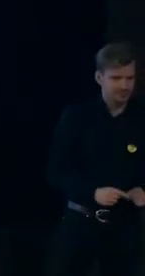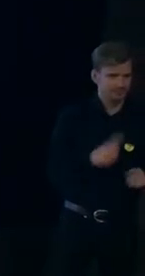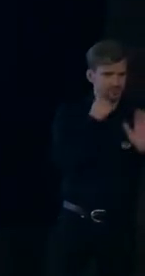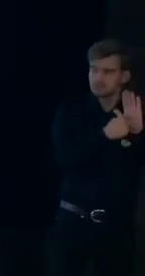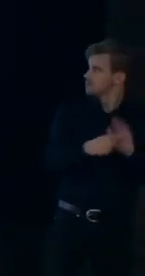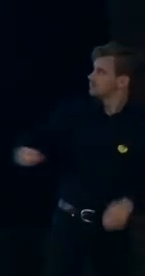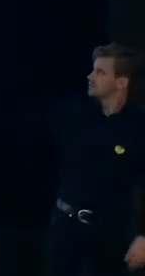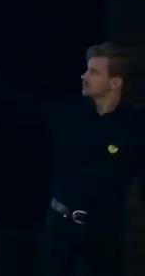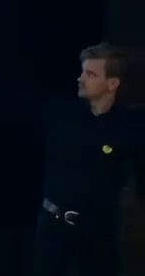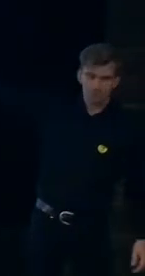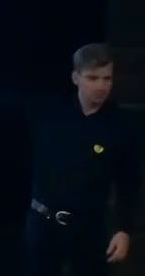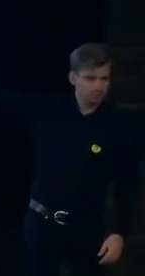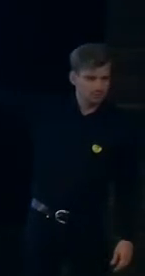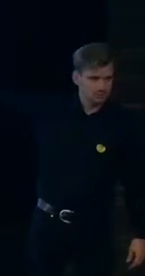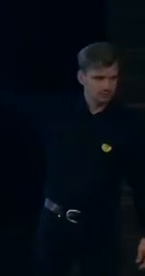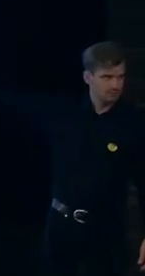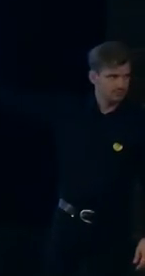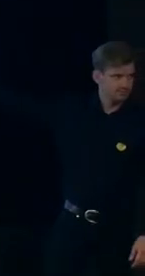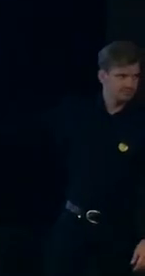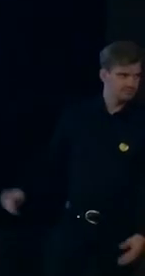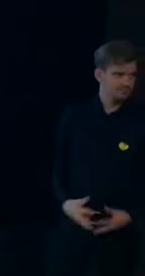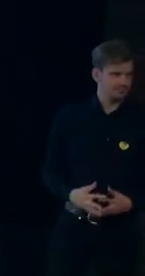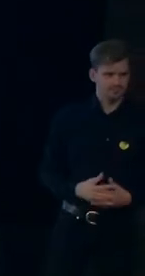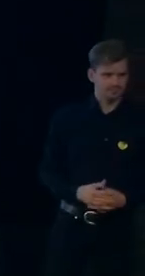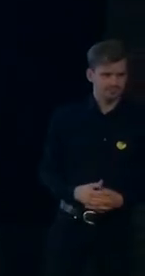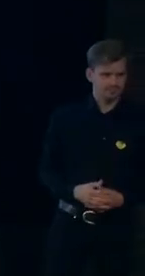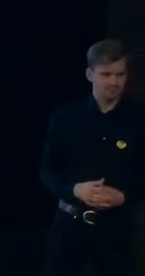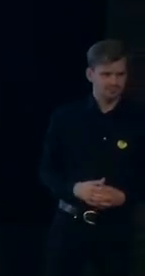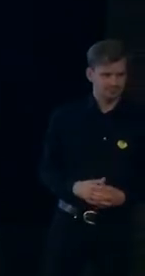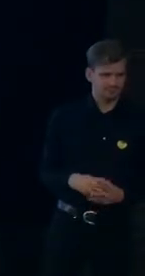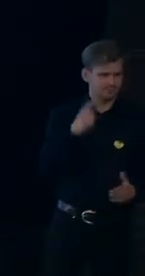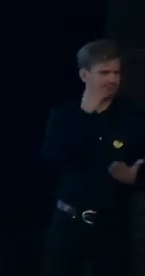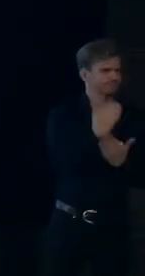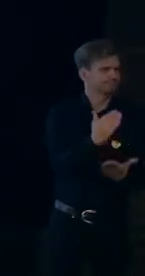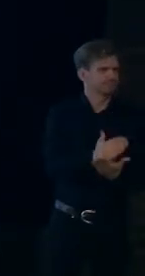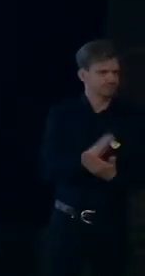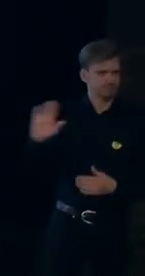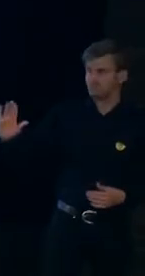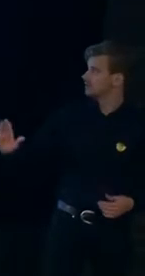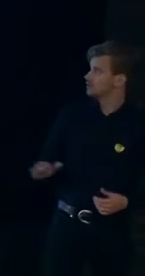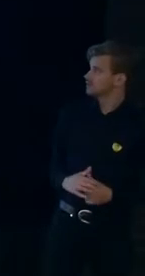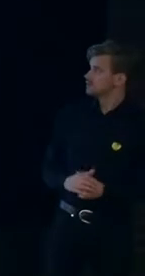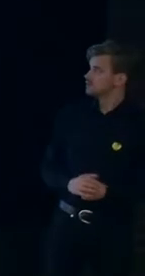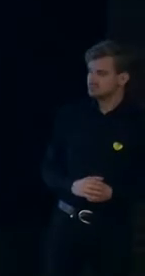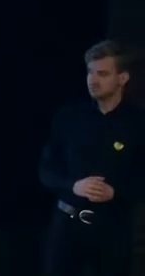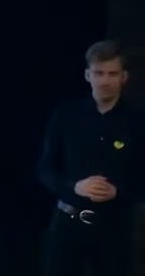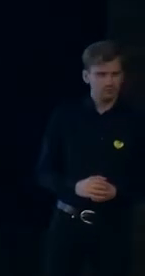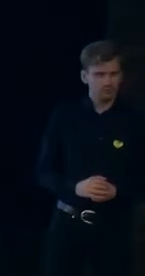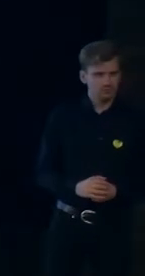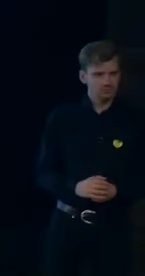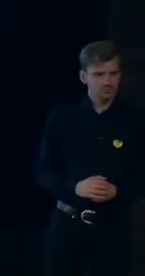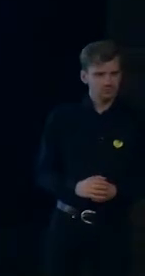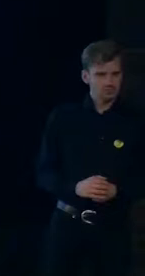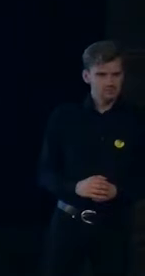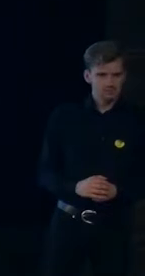standards, to talk about the standards of, why easy to read? Why is that important?